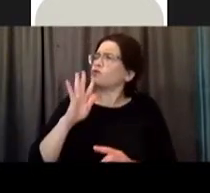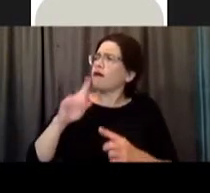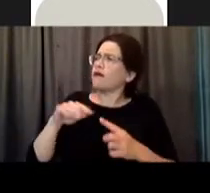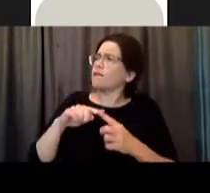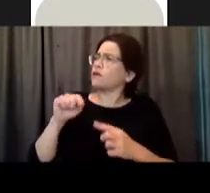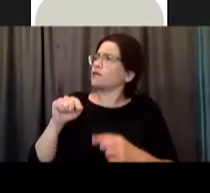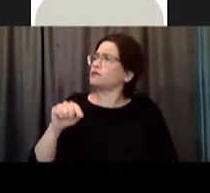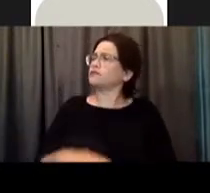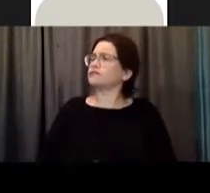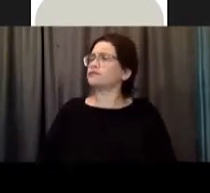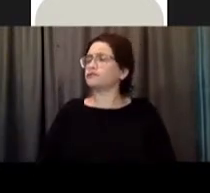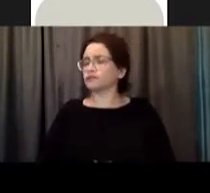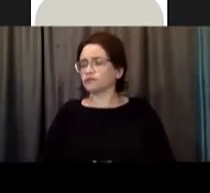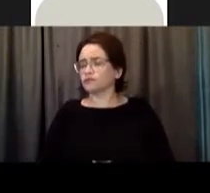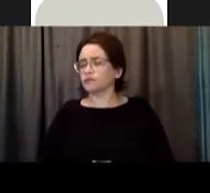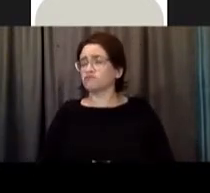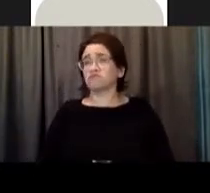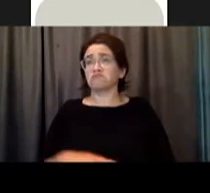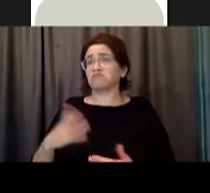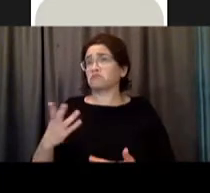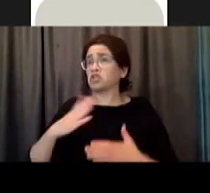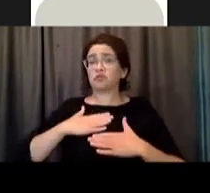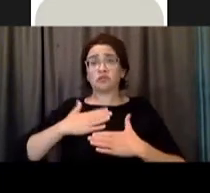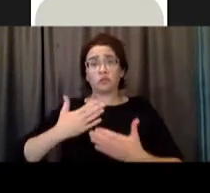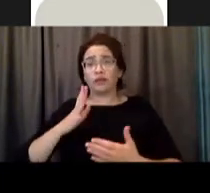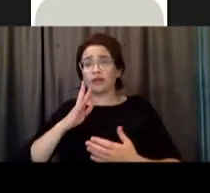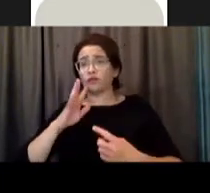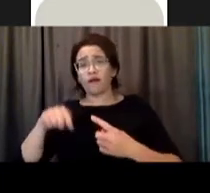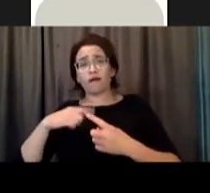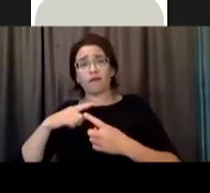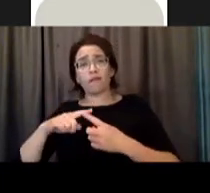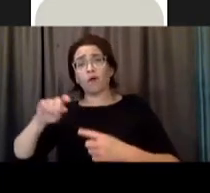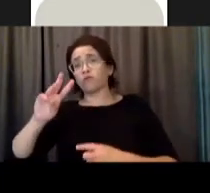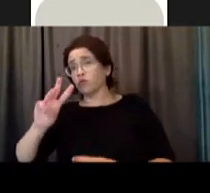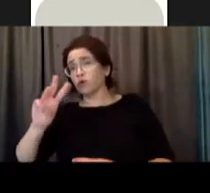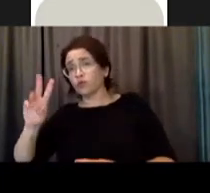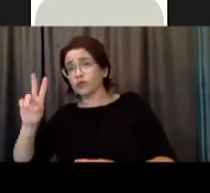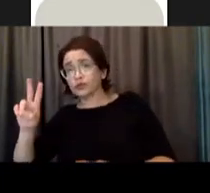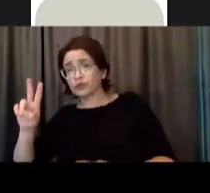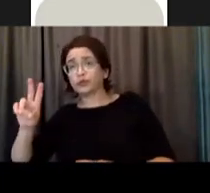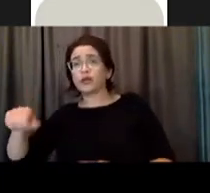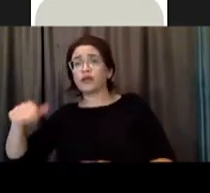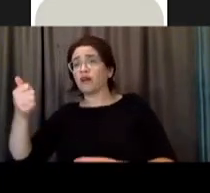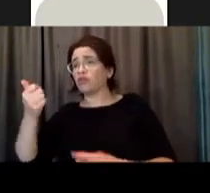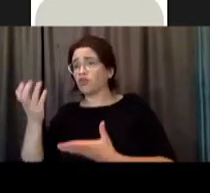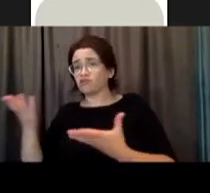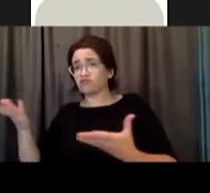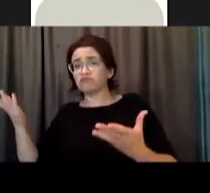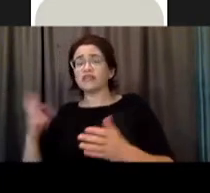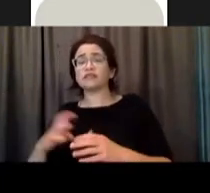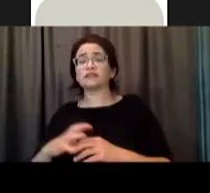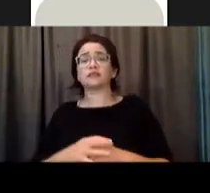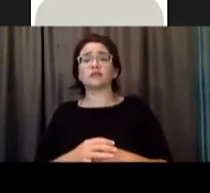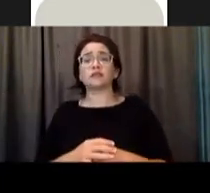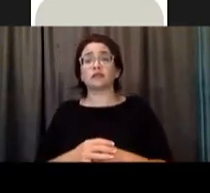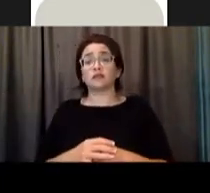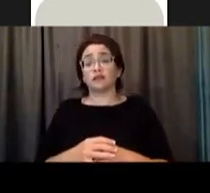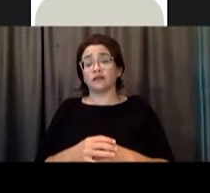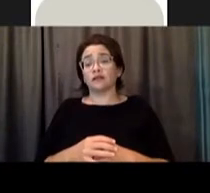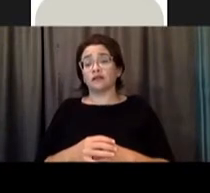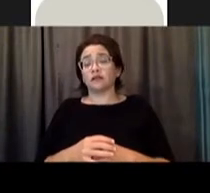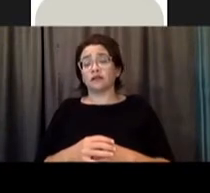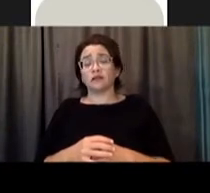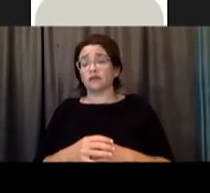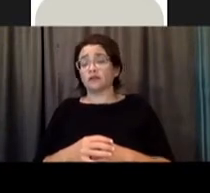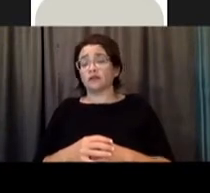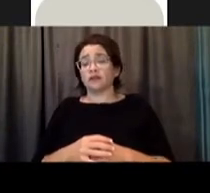When she so often talked about the other details of her life. And her answer was simple that she didn't like to talk about it because it was